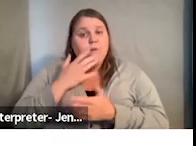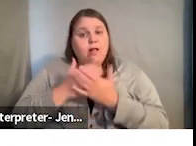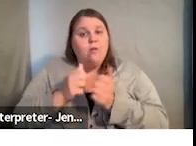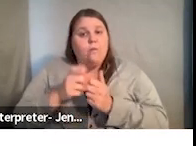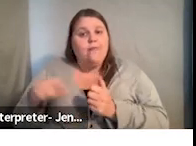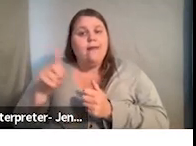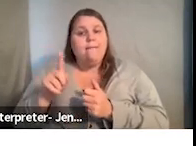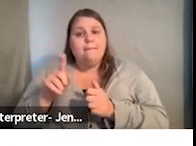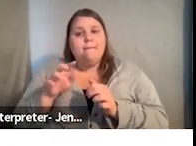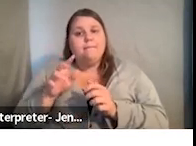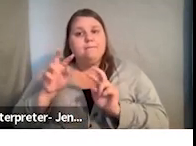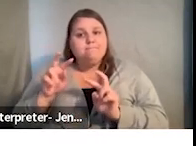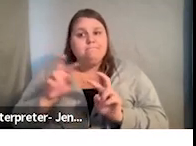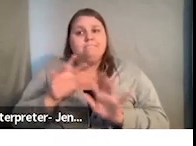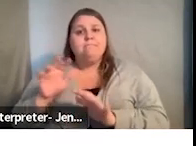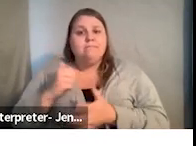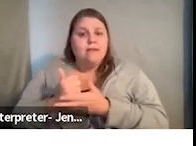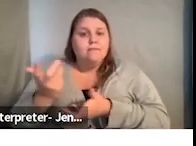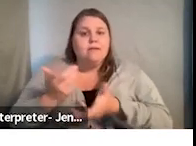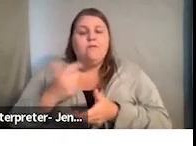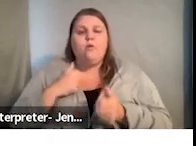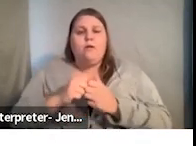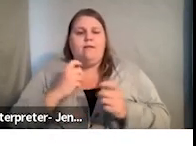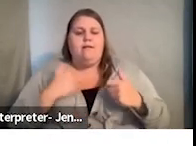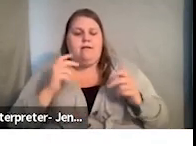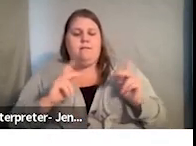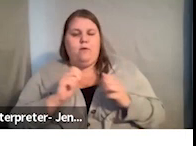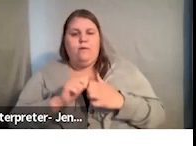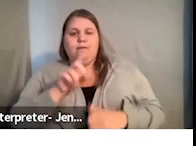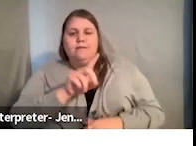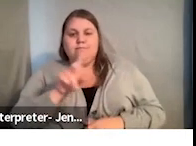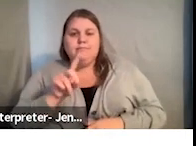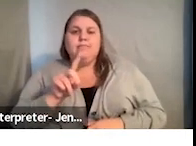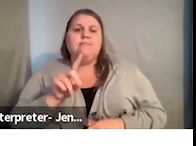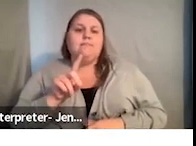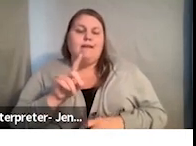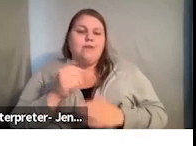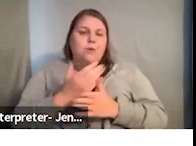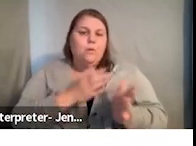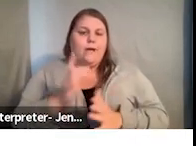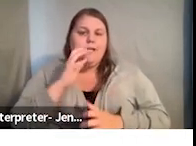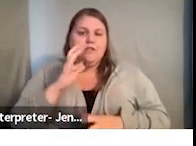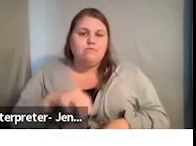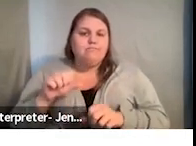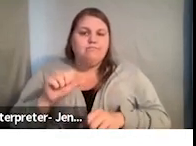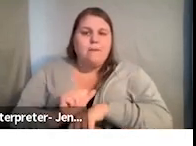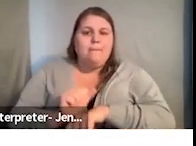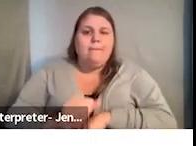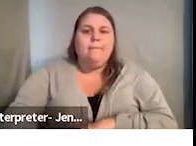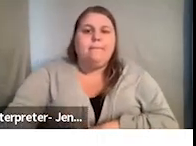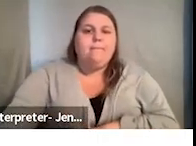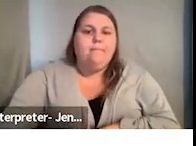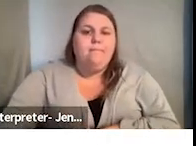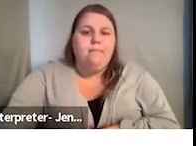with DD, young people with developmental disabilities accessing new ways to have careers. We also are